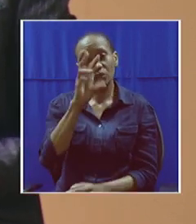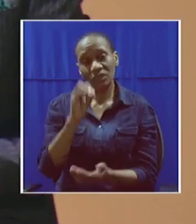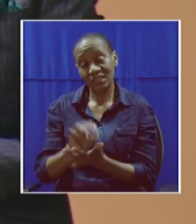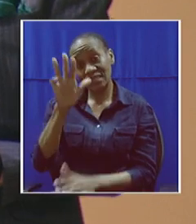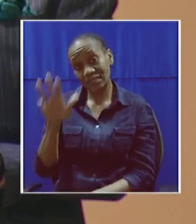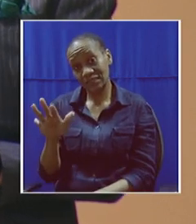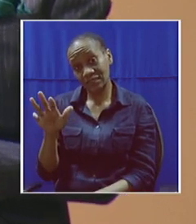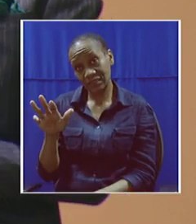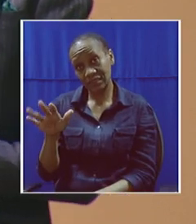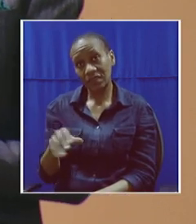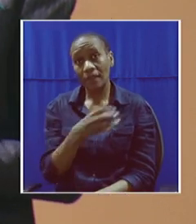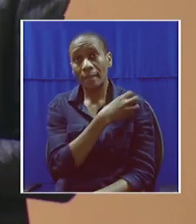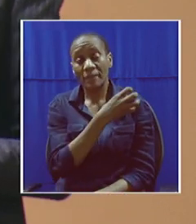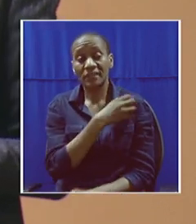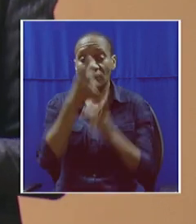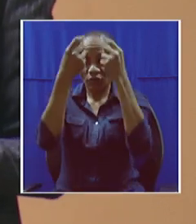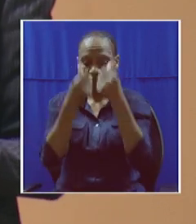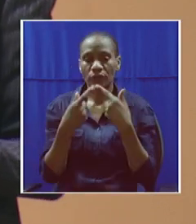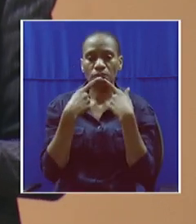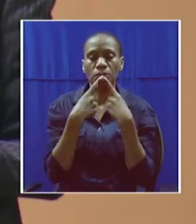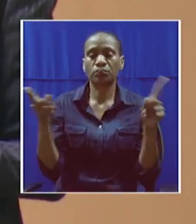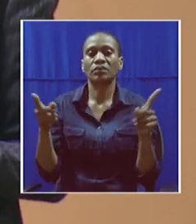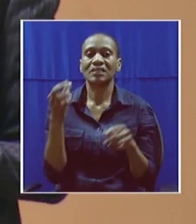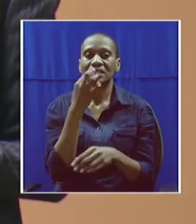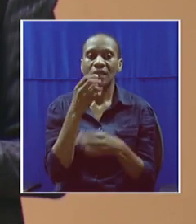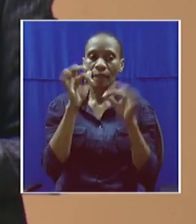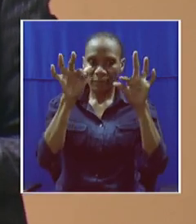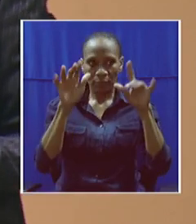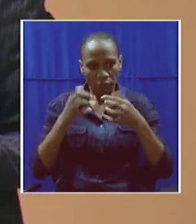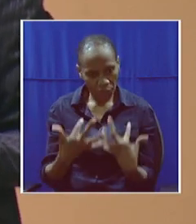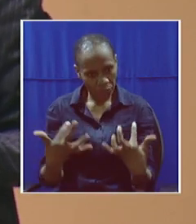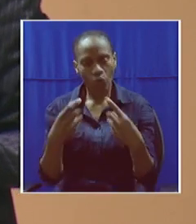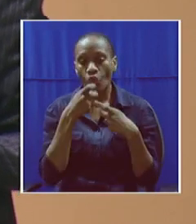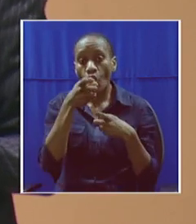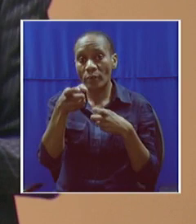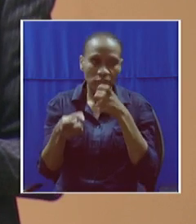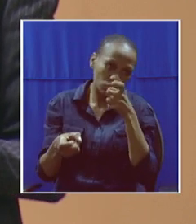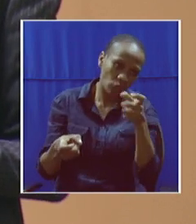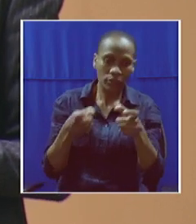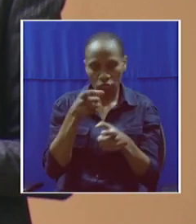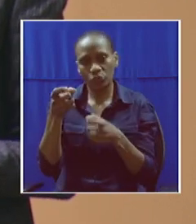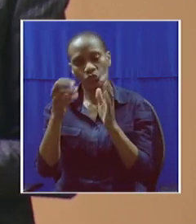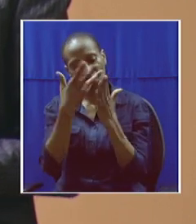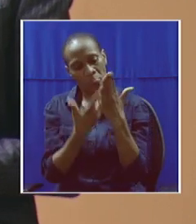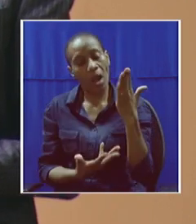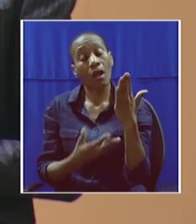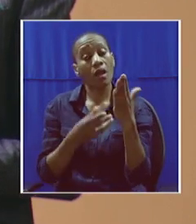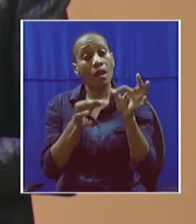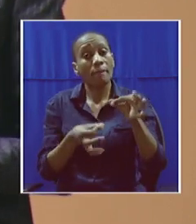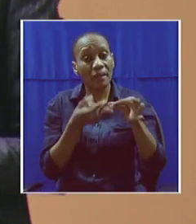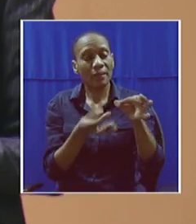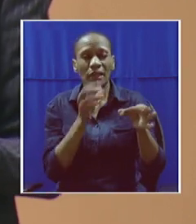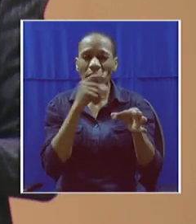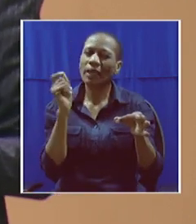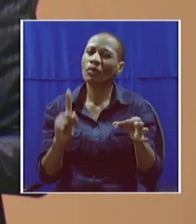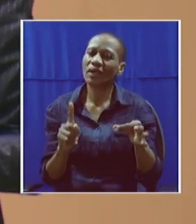2019 the Ministry of Finance called on the members of the public to make comments on a paper titled economic